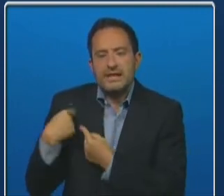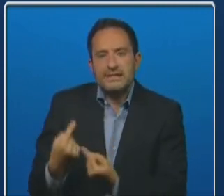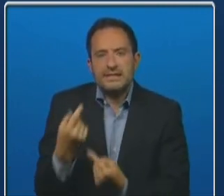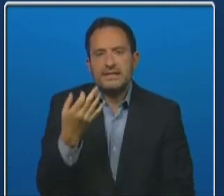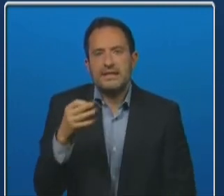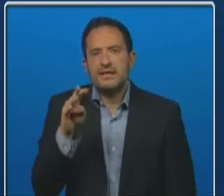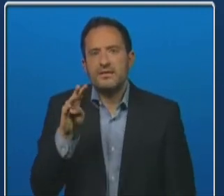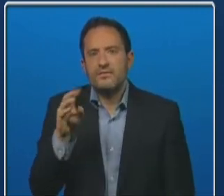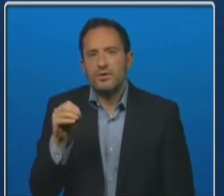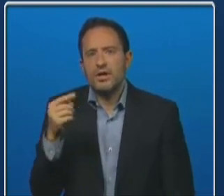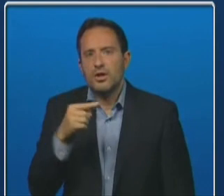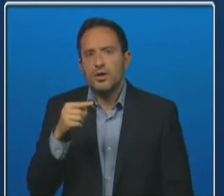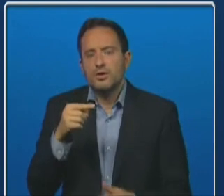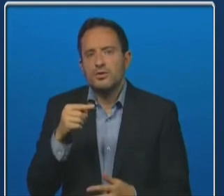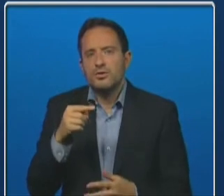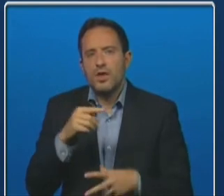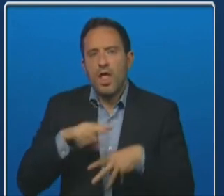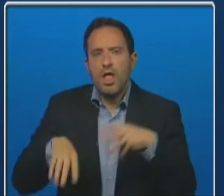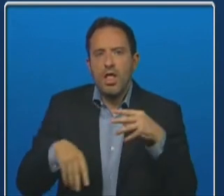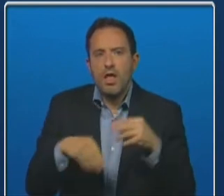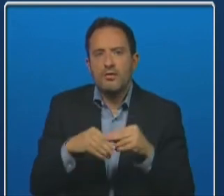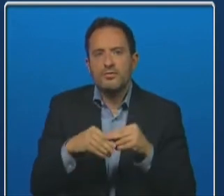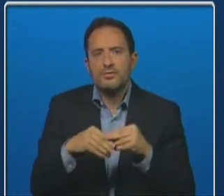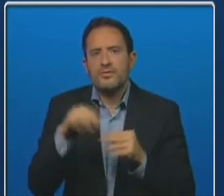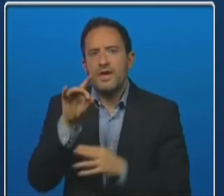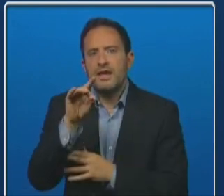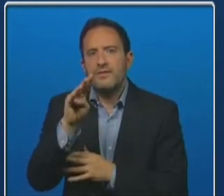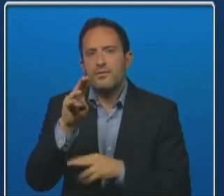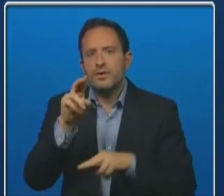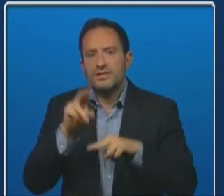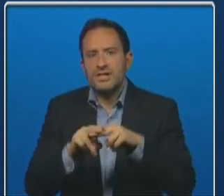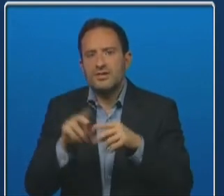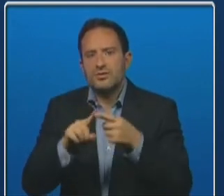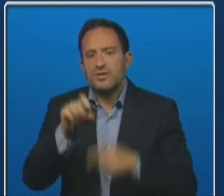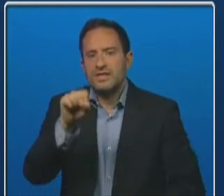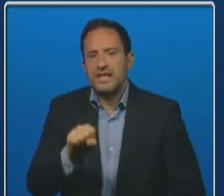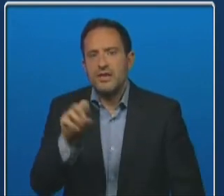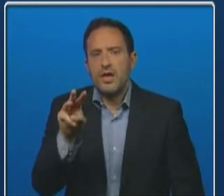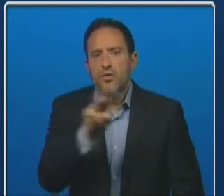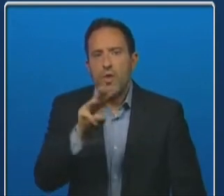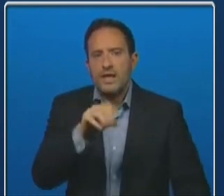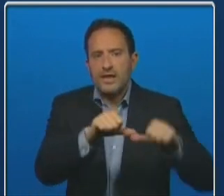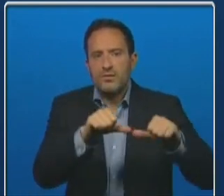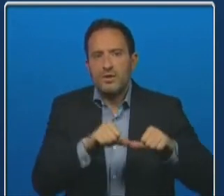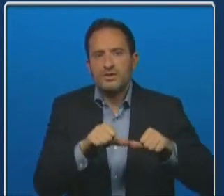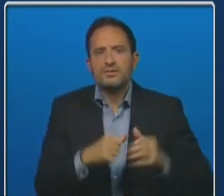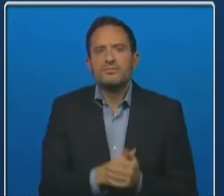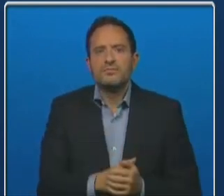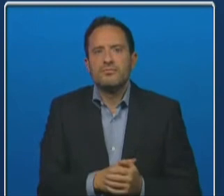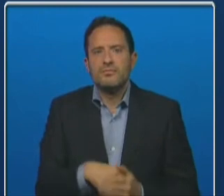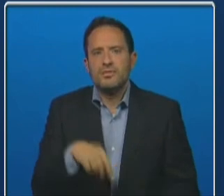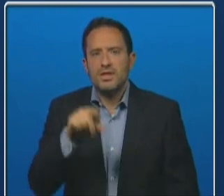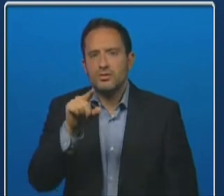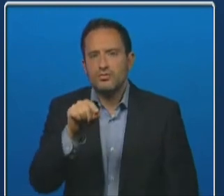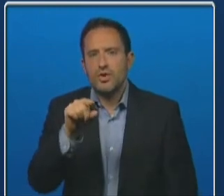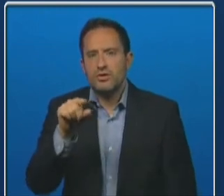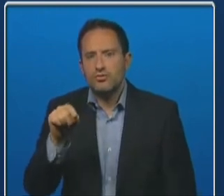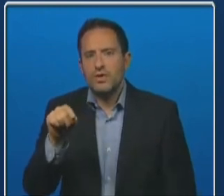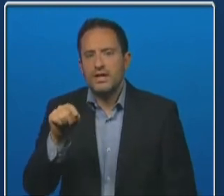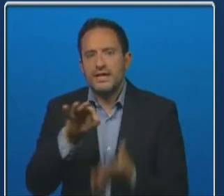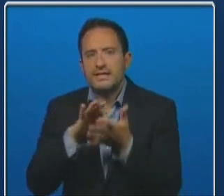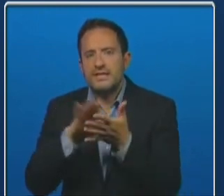of 84 seats to the South and West regions. Overall, the effect of the official 2020